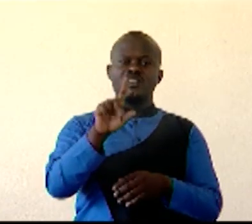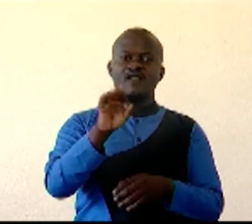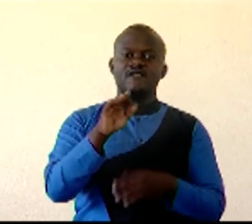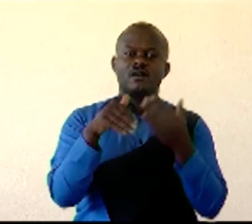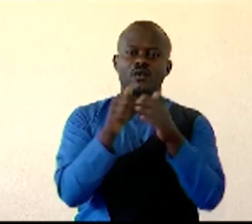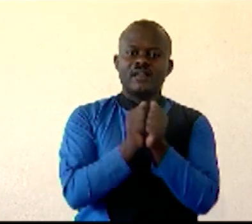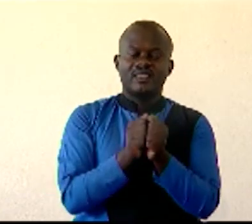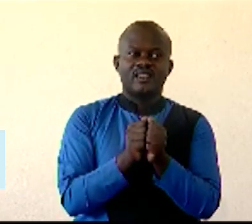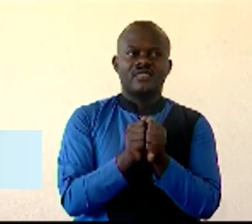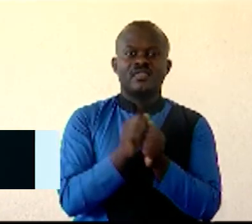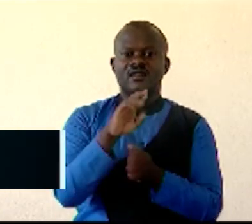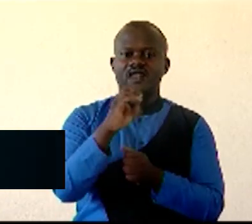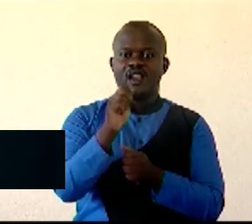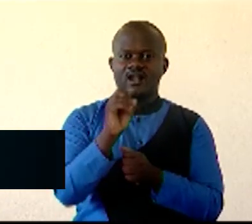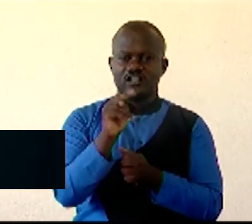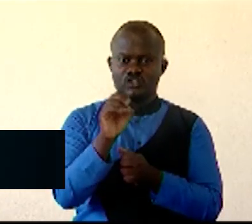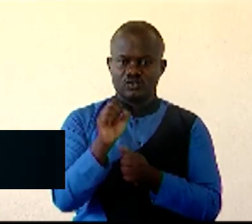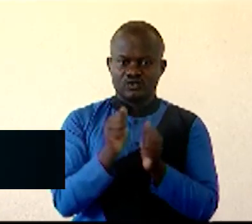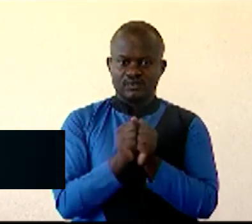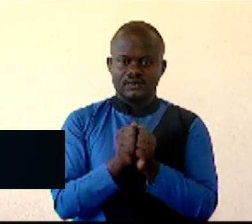reaction, this reaction?